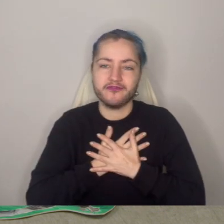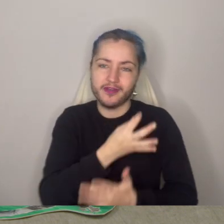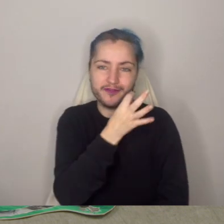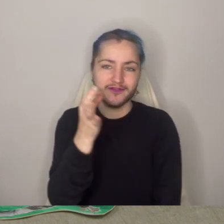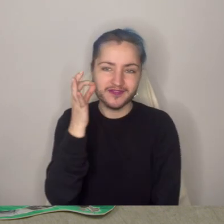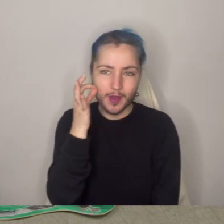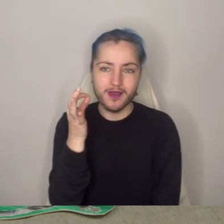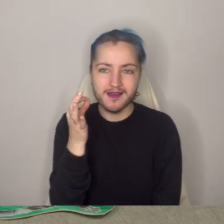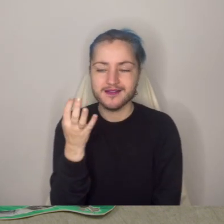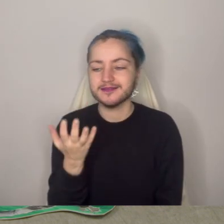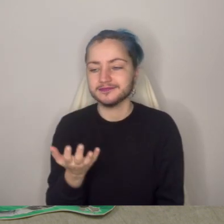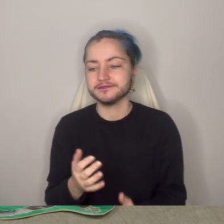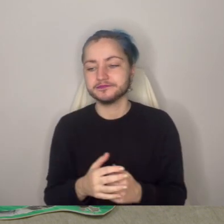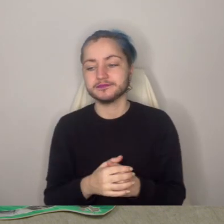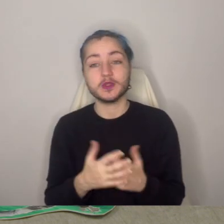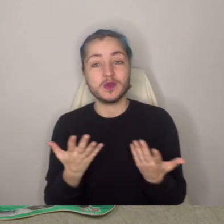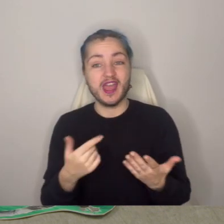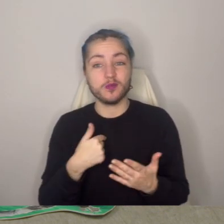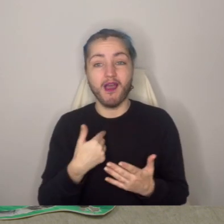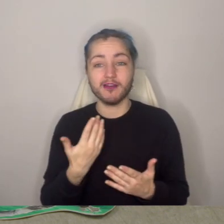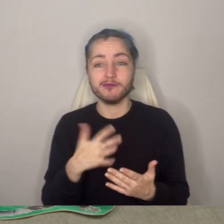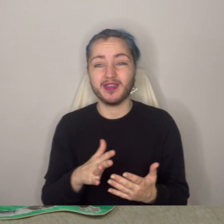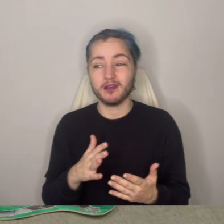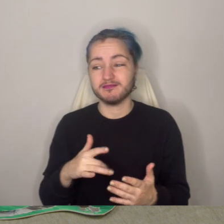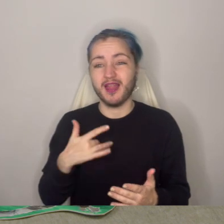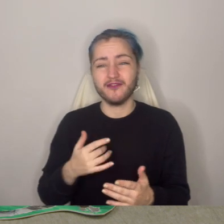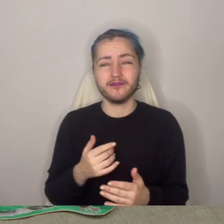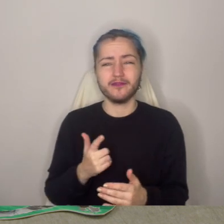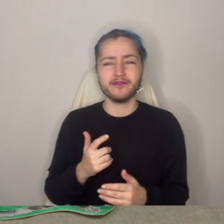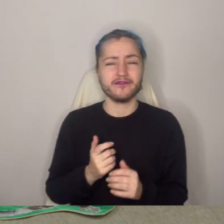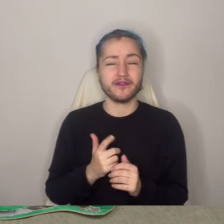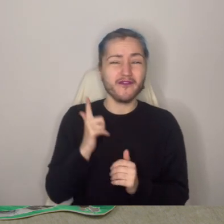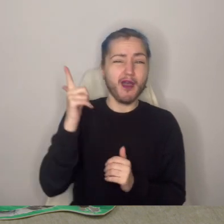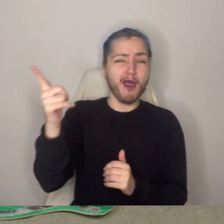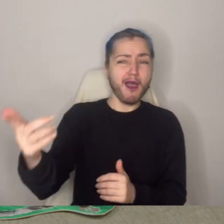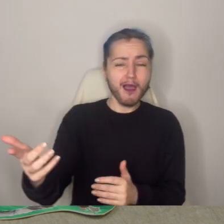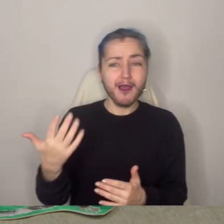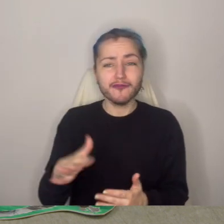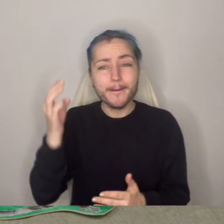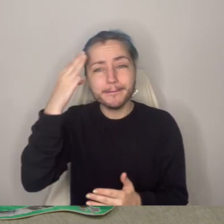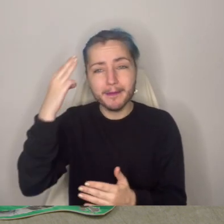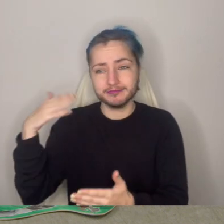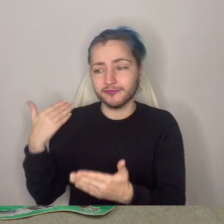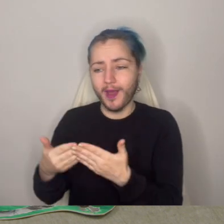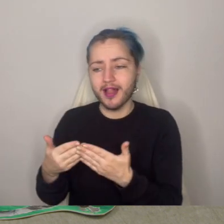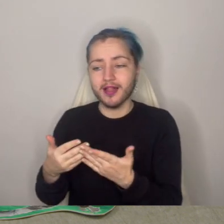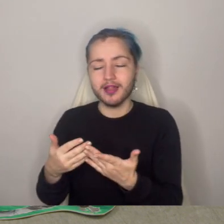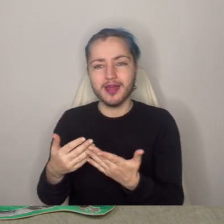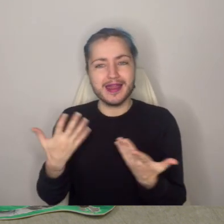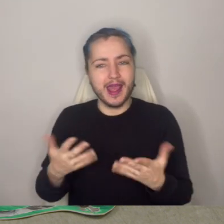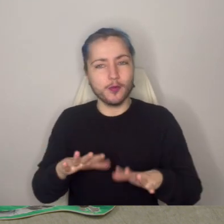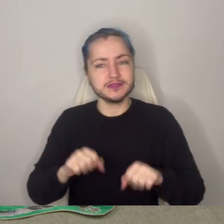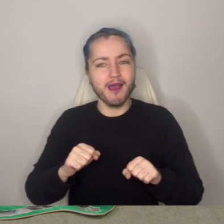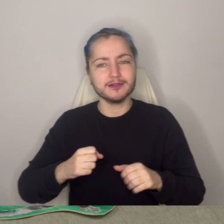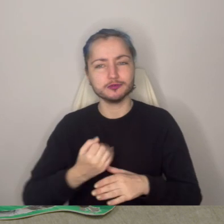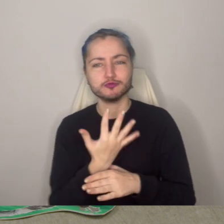And now that I've been away from her for a while, I've kind of started growing my own plants, and it just makes me feel like I'm